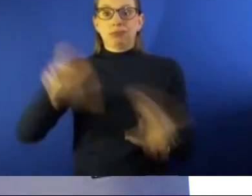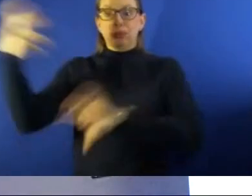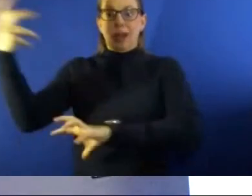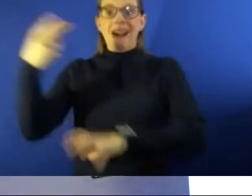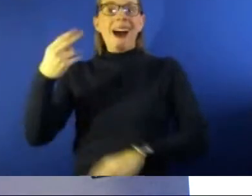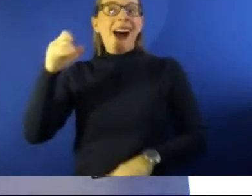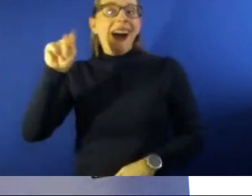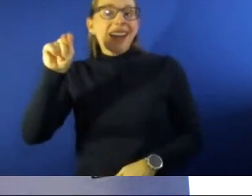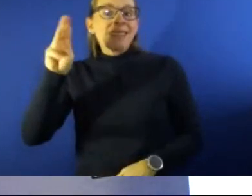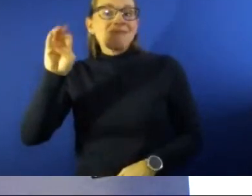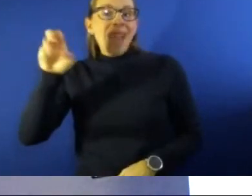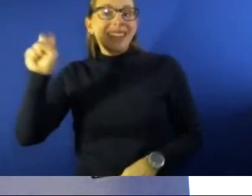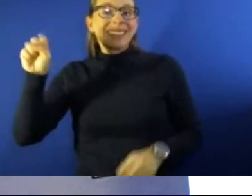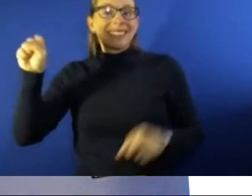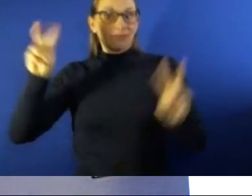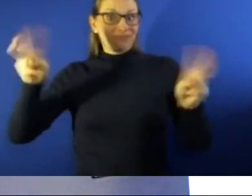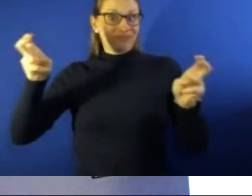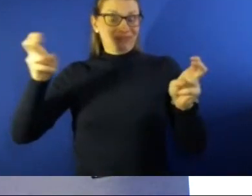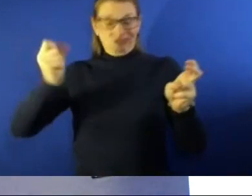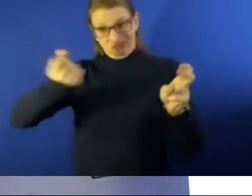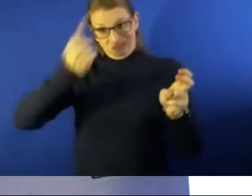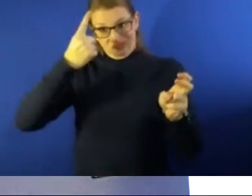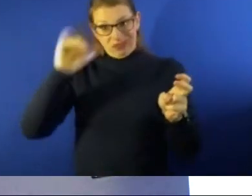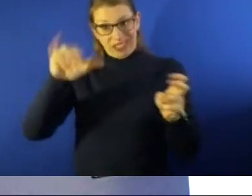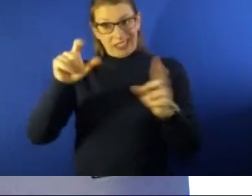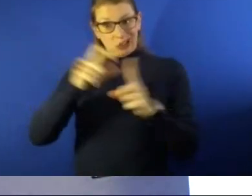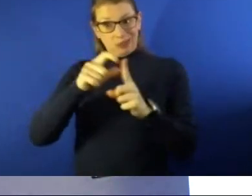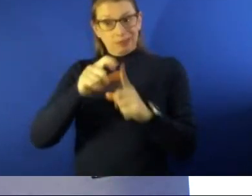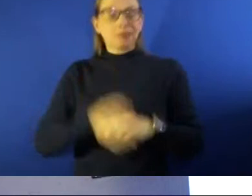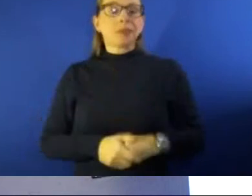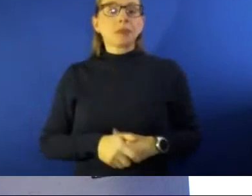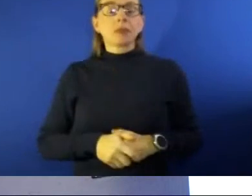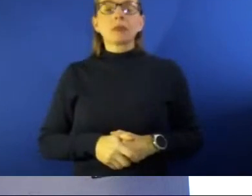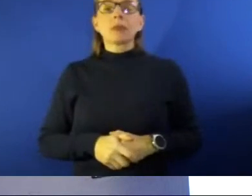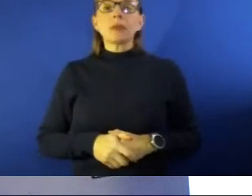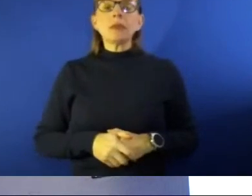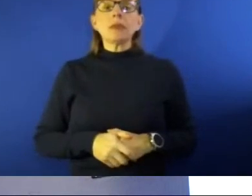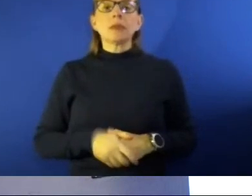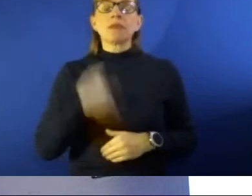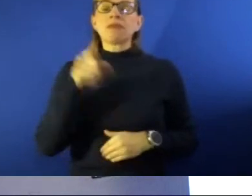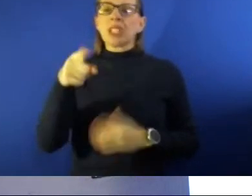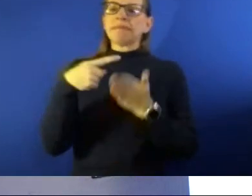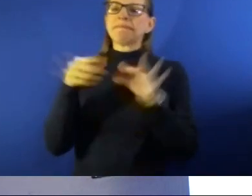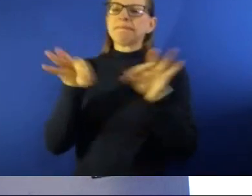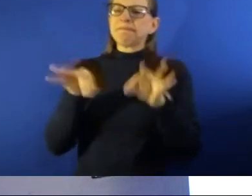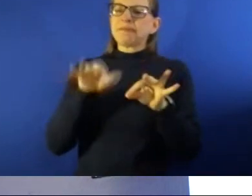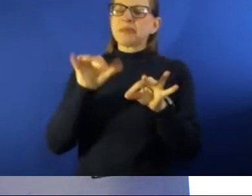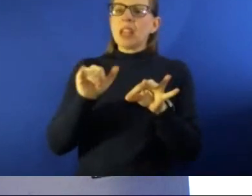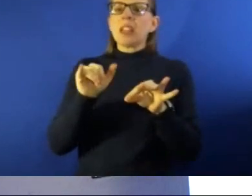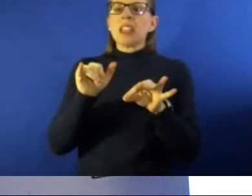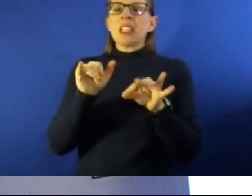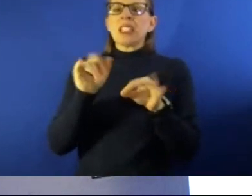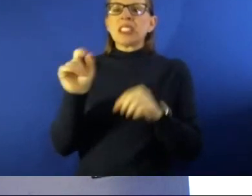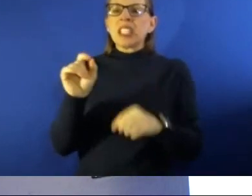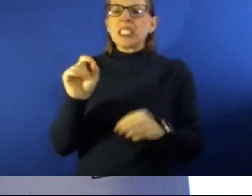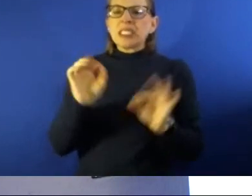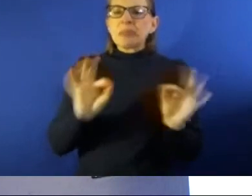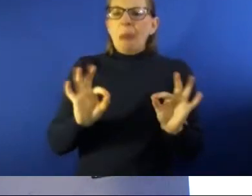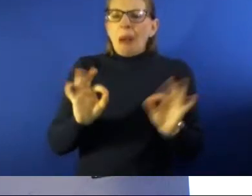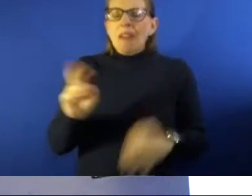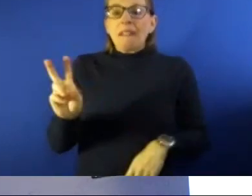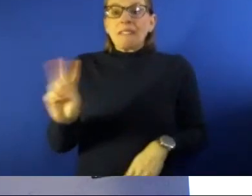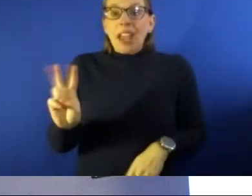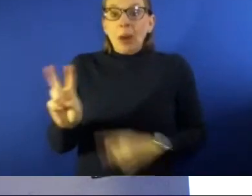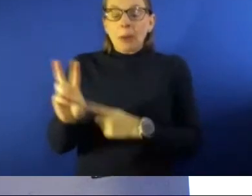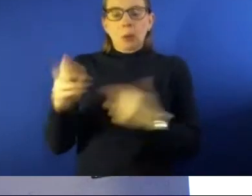That breaks it down. And it's so interesting because when I hear you talking about this, it goes to show just those small little variables that can make the biggest difference and really tip